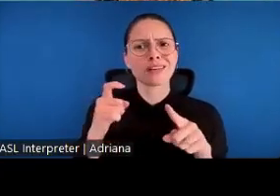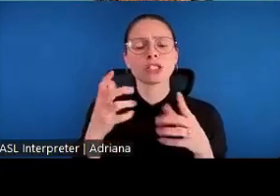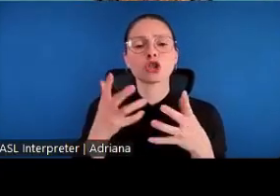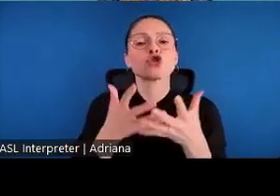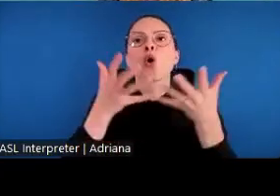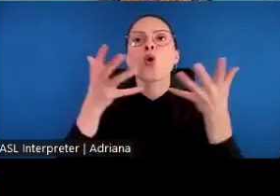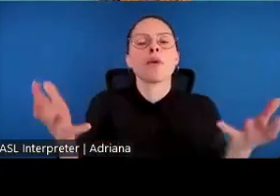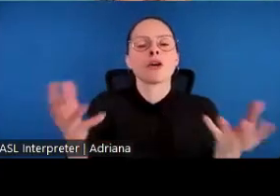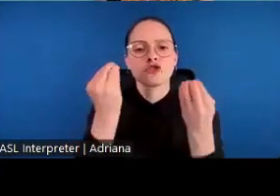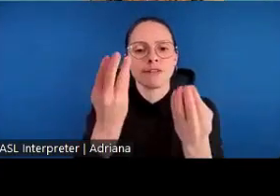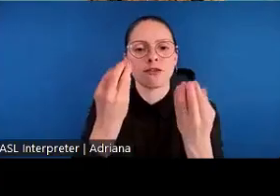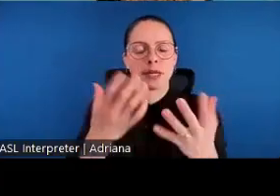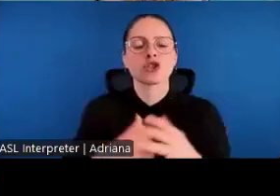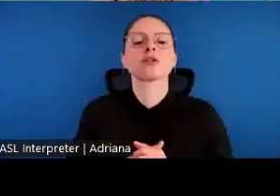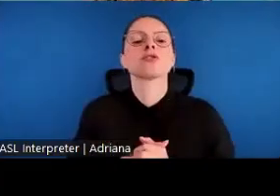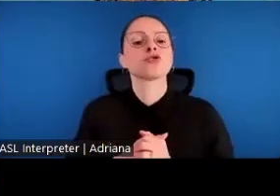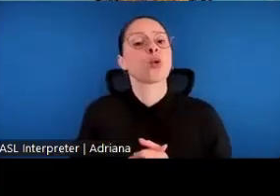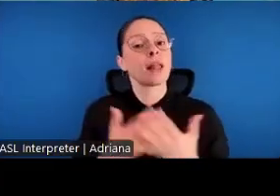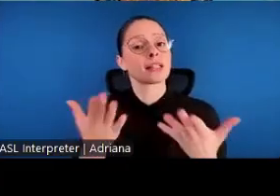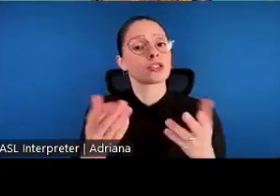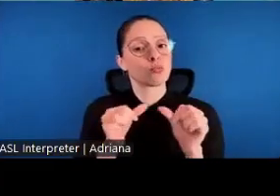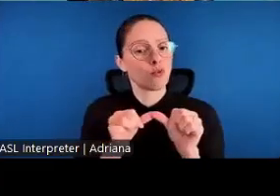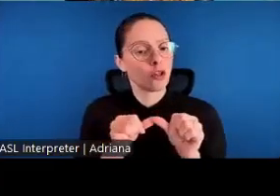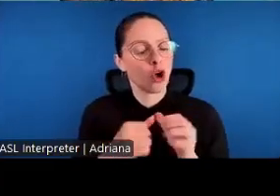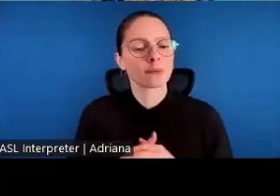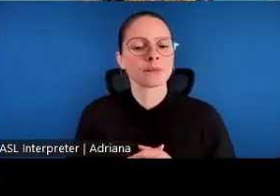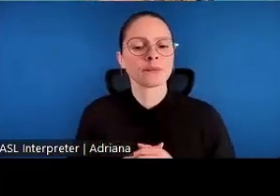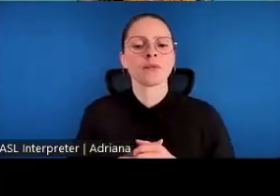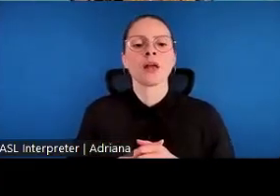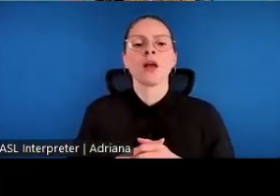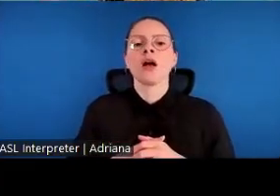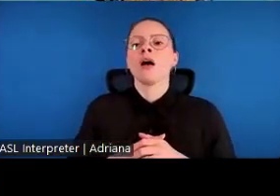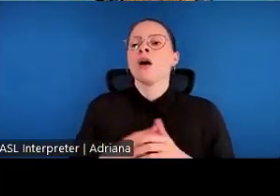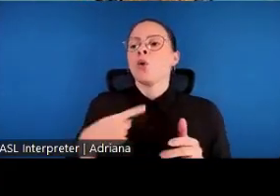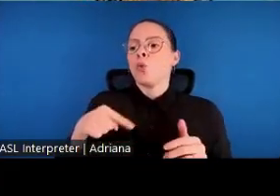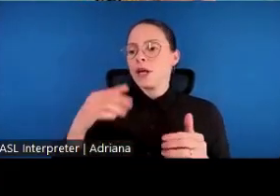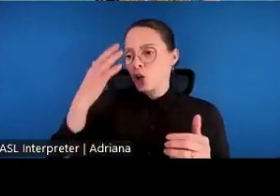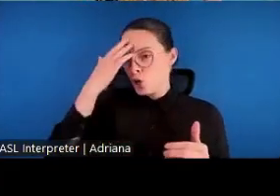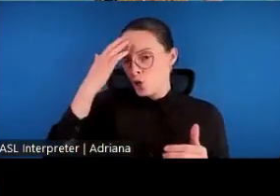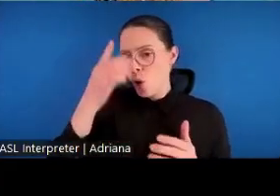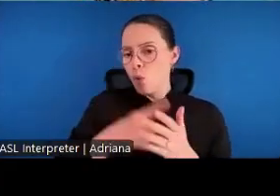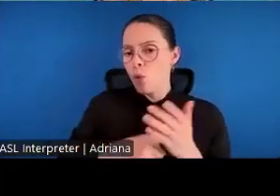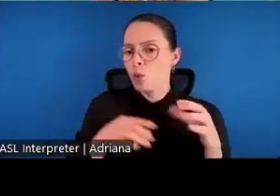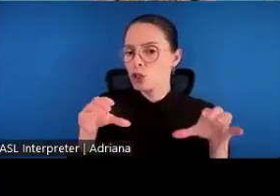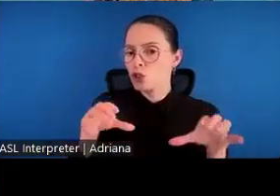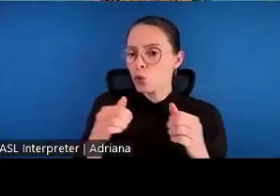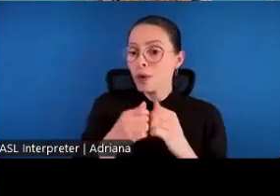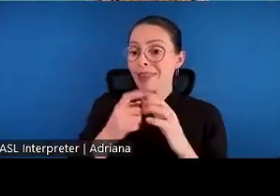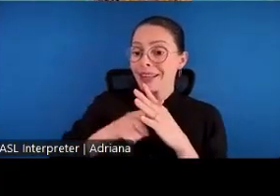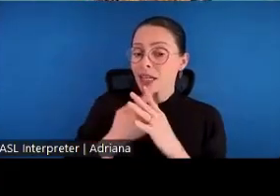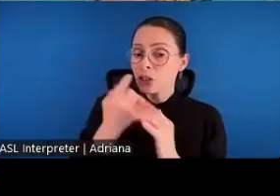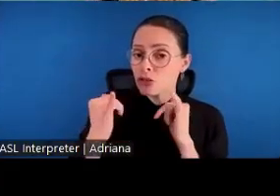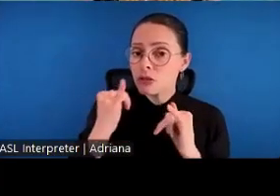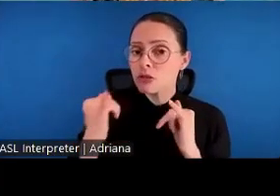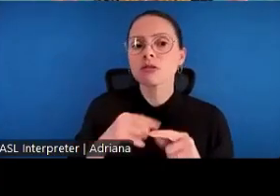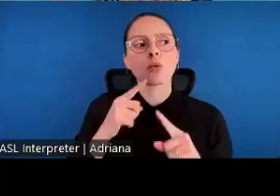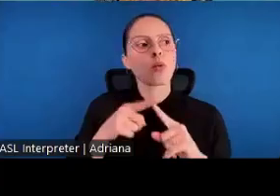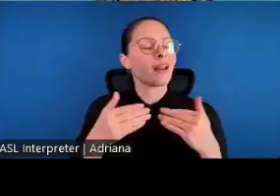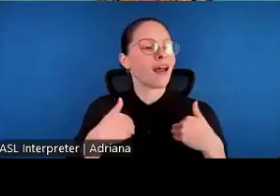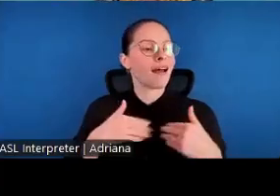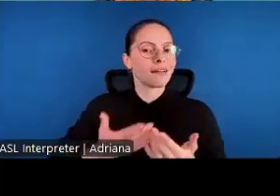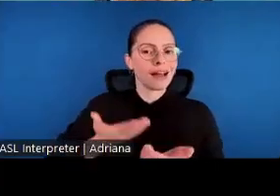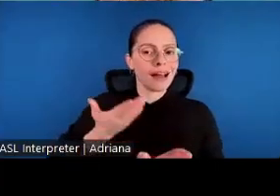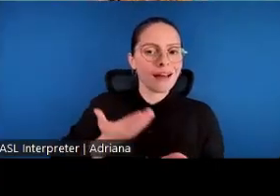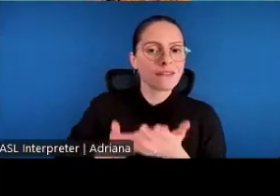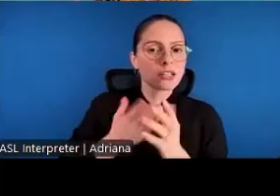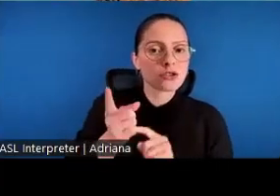let's keep moving the case along. So we know what we want to do with that initial interview. We know what we want to do when there's some evidentiary moments. We know what we